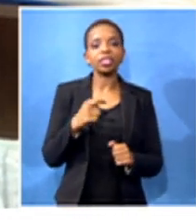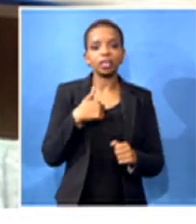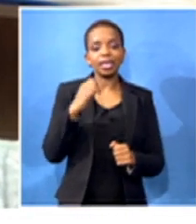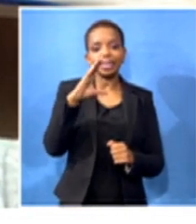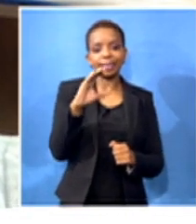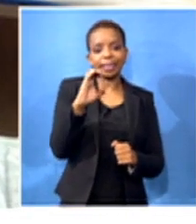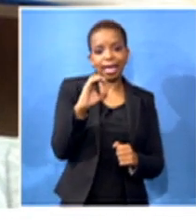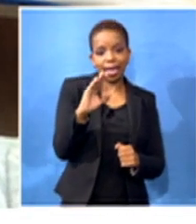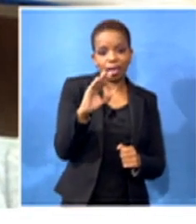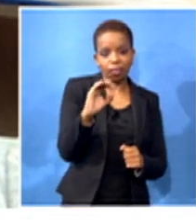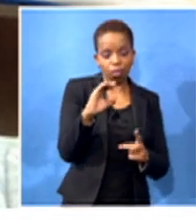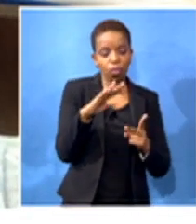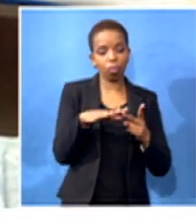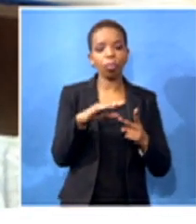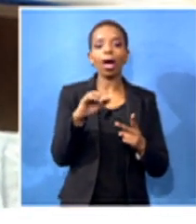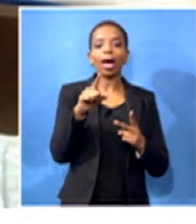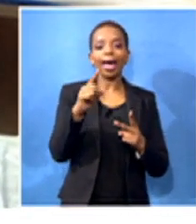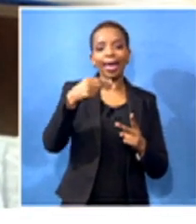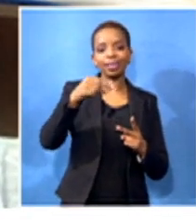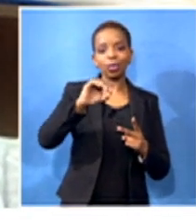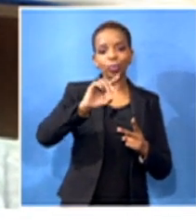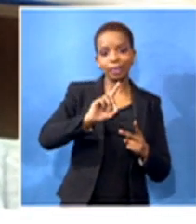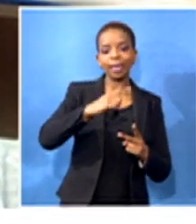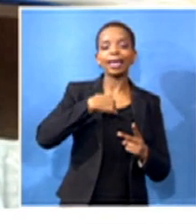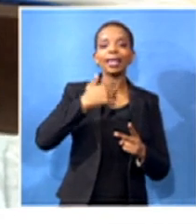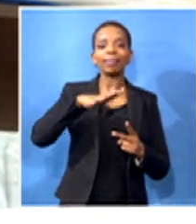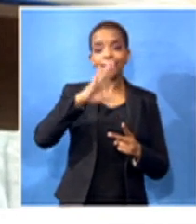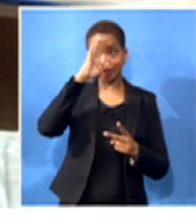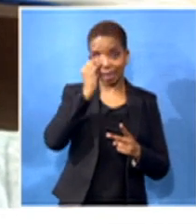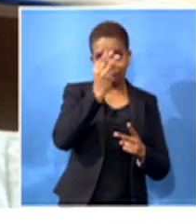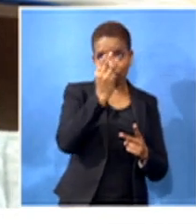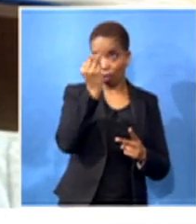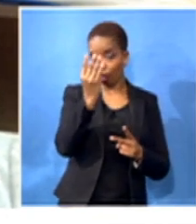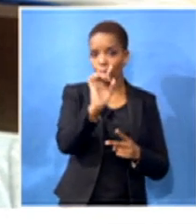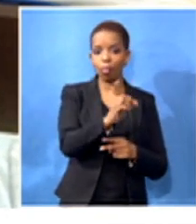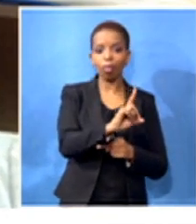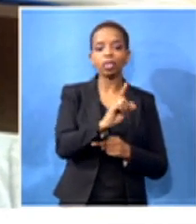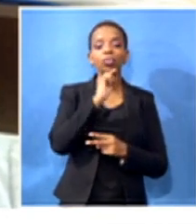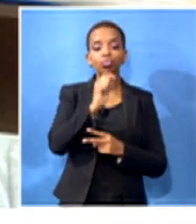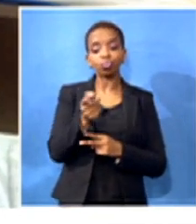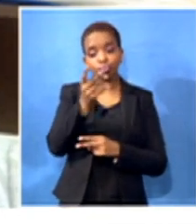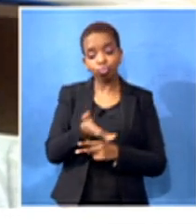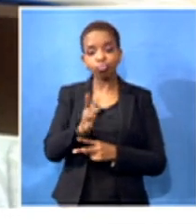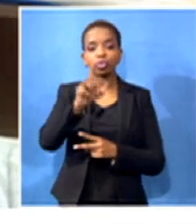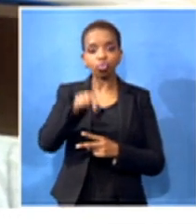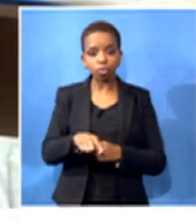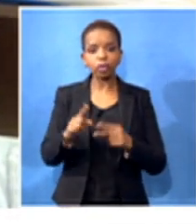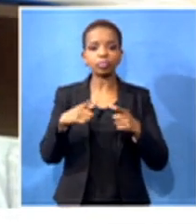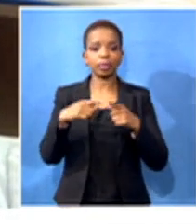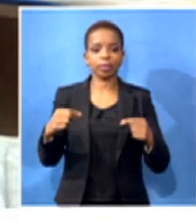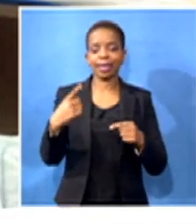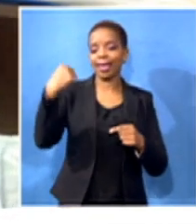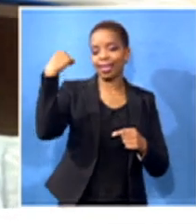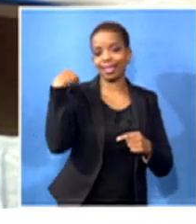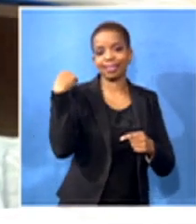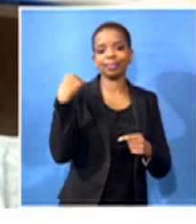to say they should have, by yesterday, at least completed the task of of seeing really what is actually missing beyond